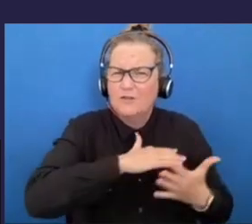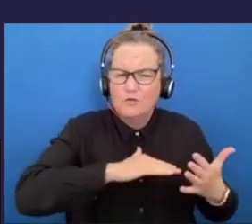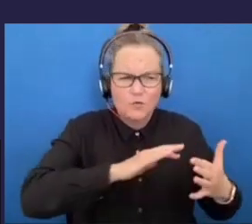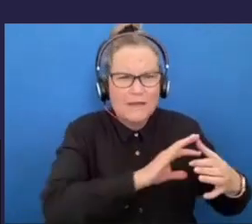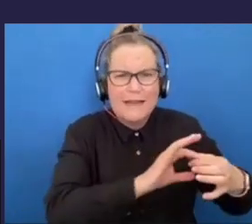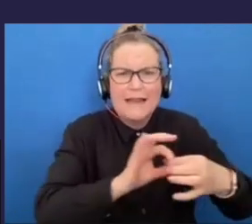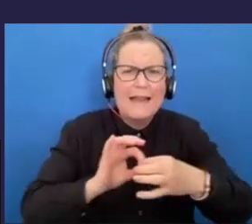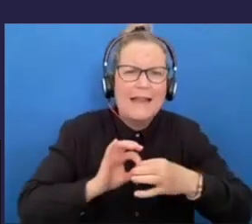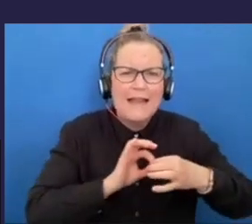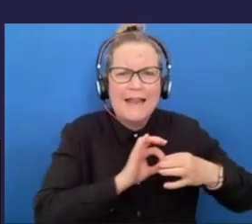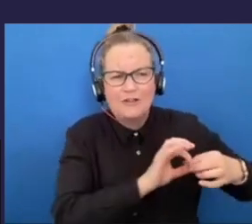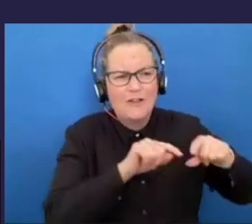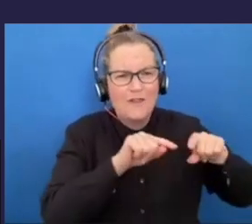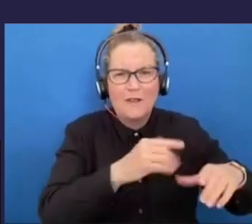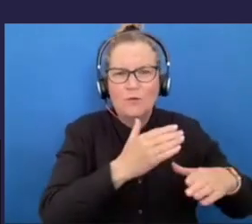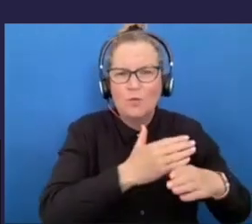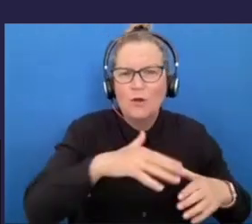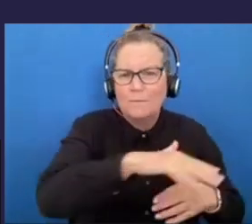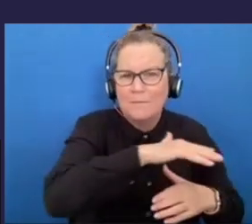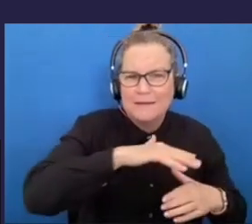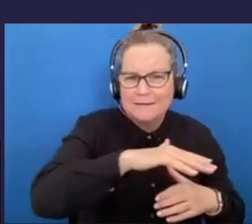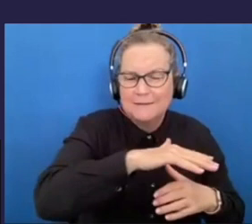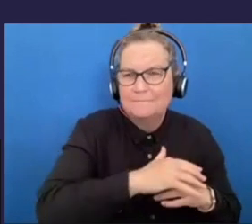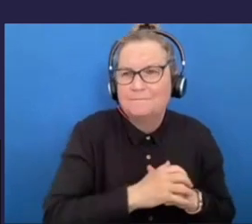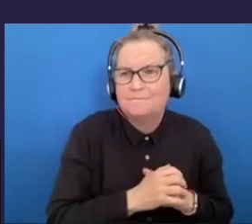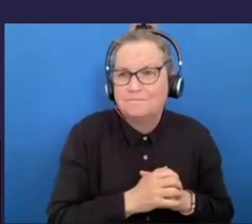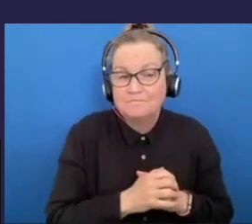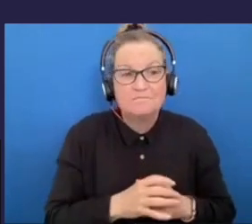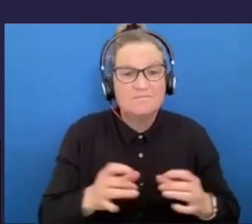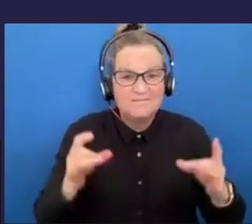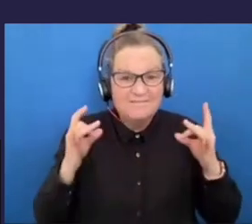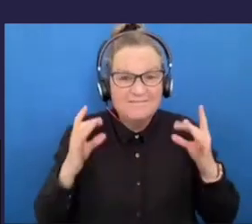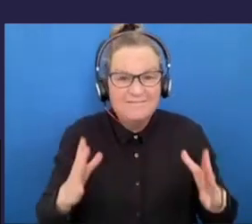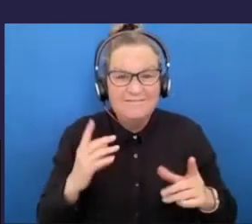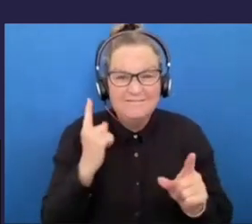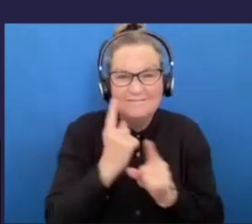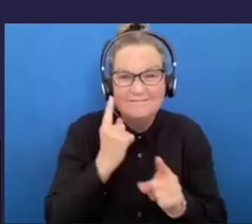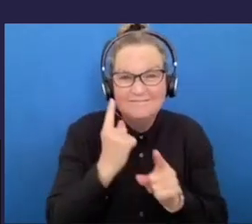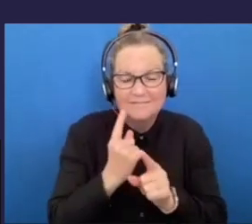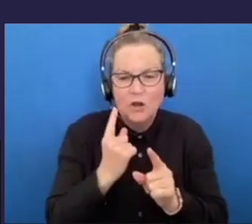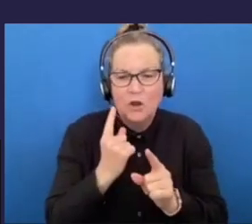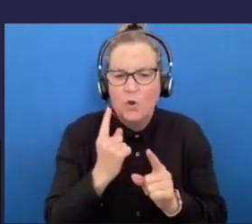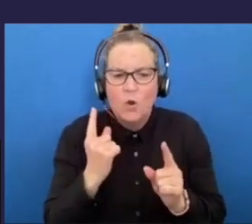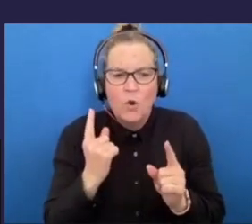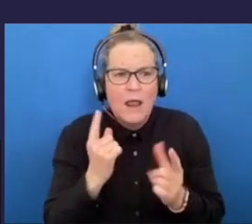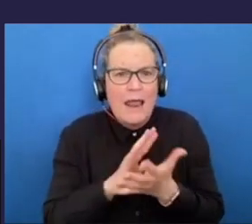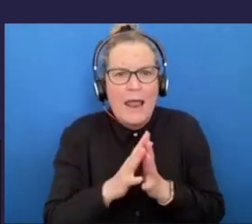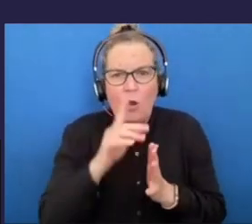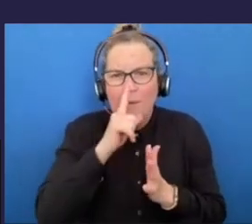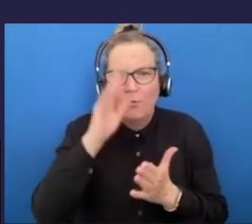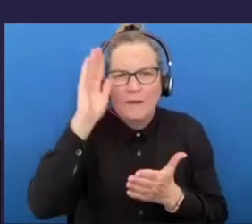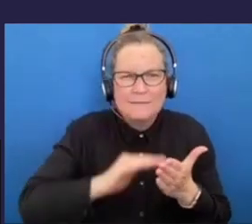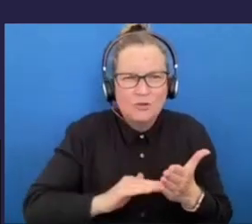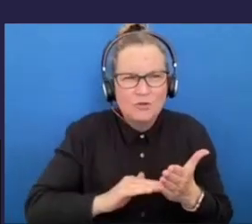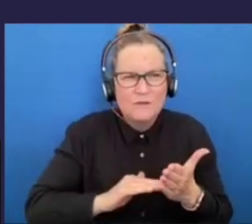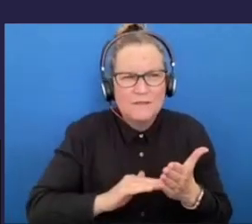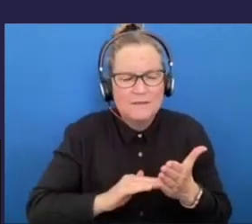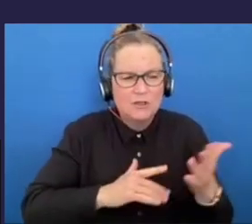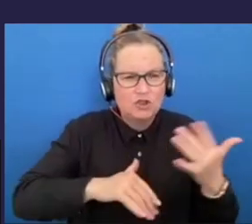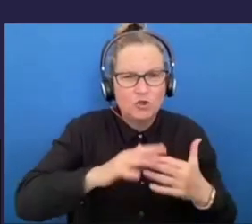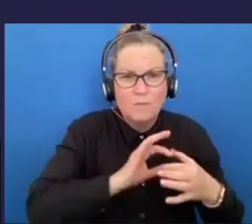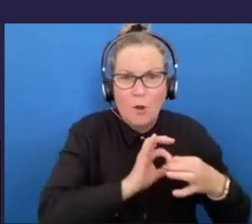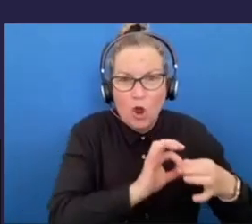doing. So let's begin by talking about how people experience social belonging through self-worth and social